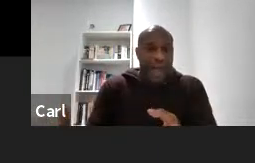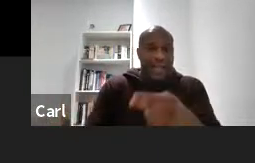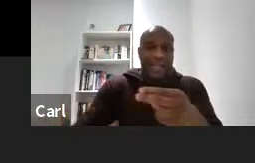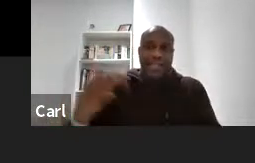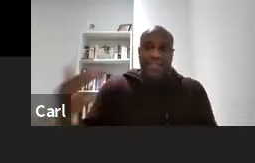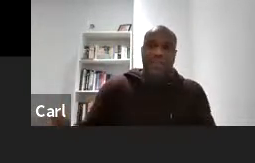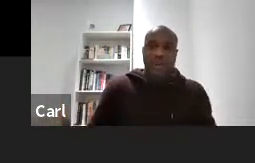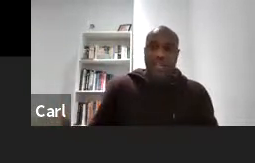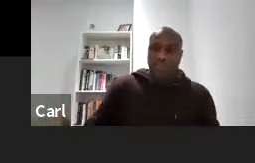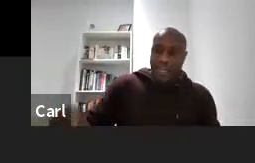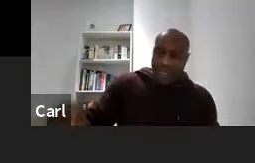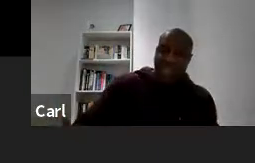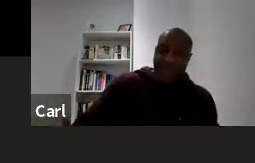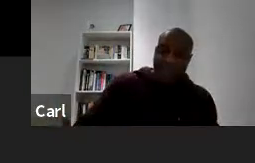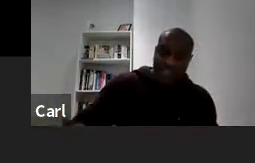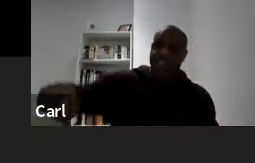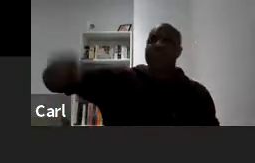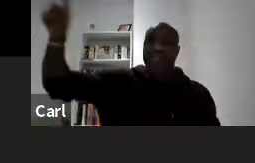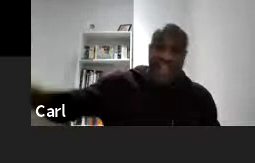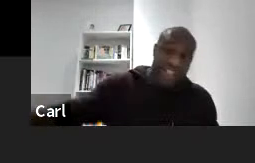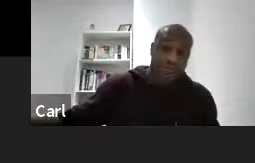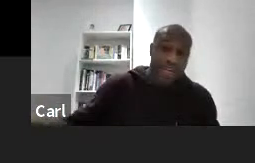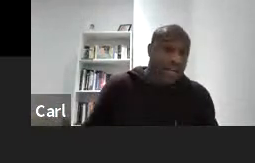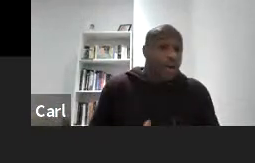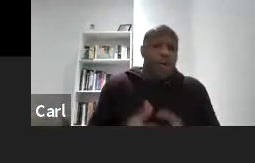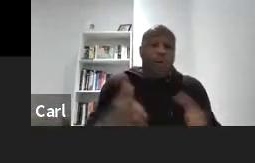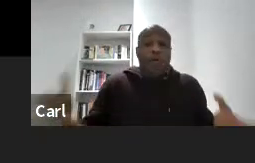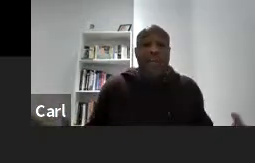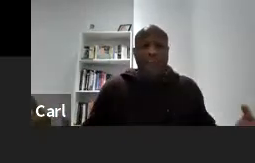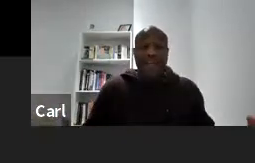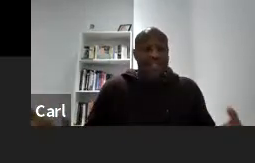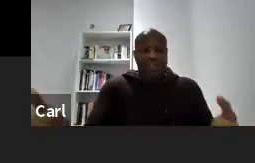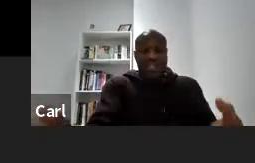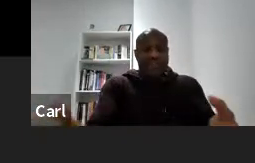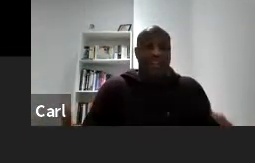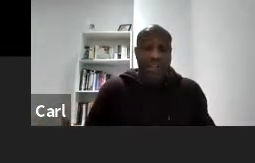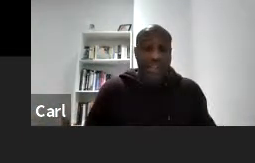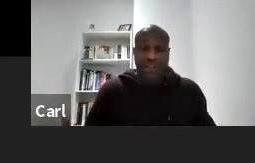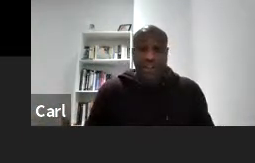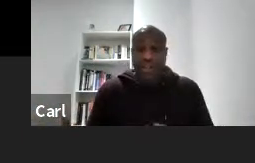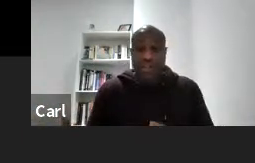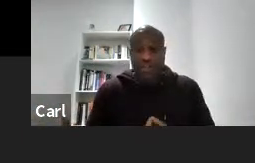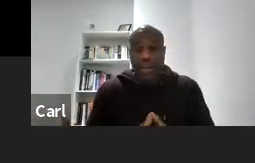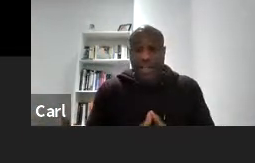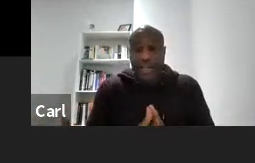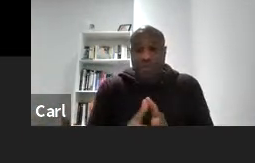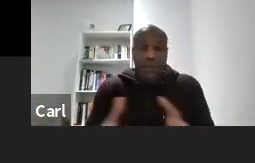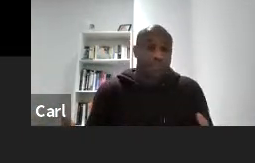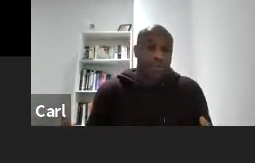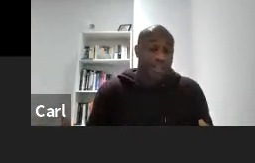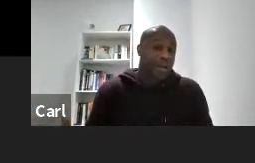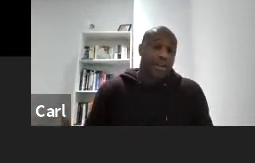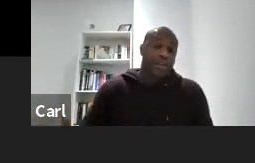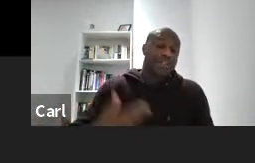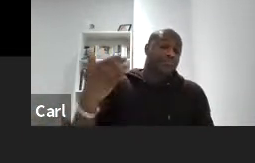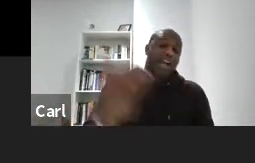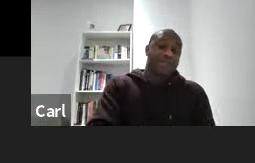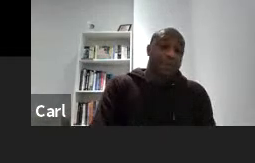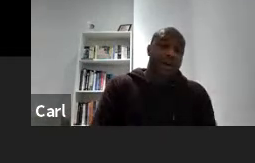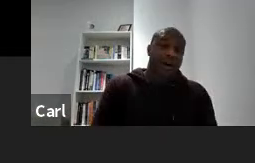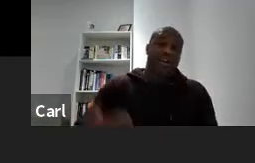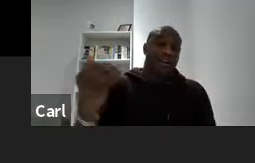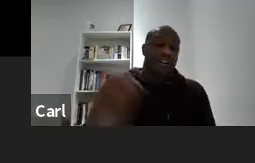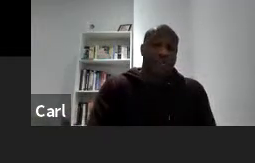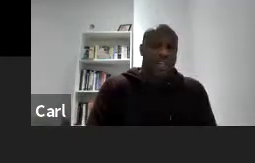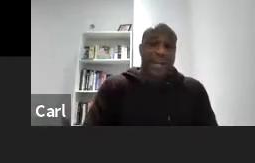of, and it literally works by clicking a button to go to the next screen. Or it can be something, as I mentioned, if you're looking to create an electronic product, use a